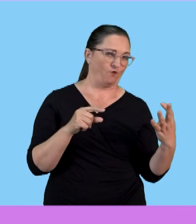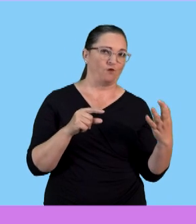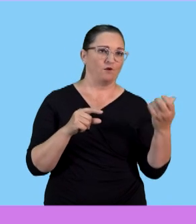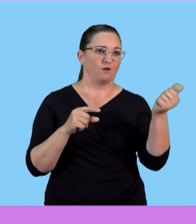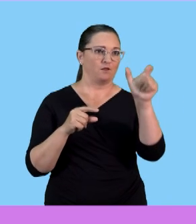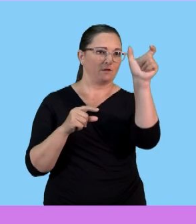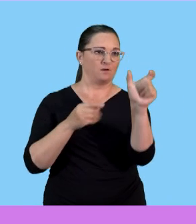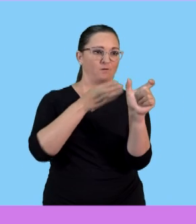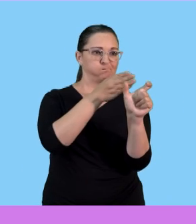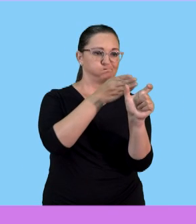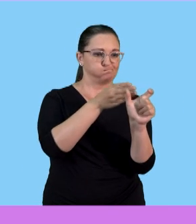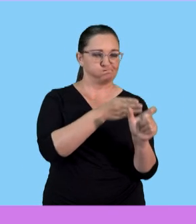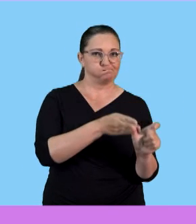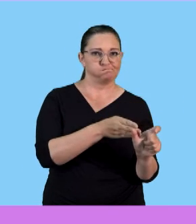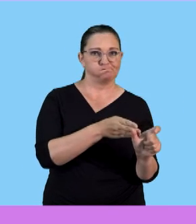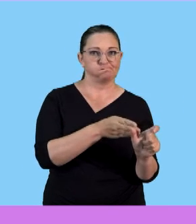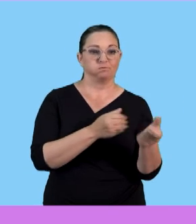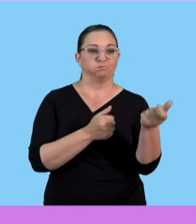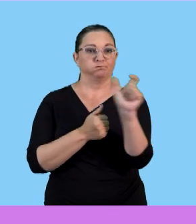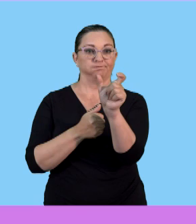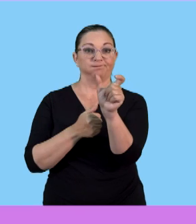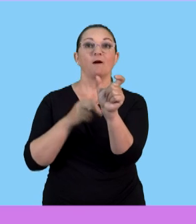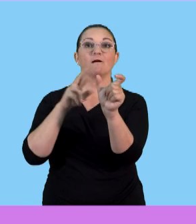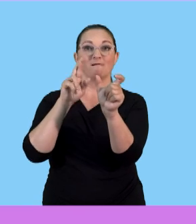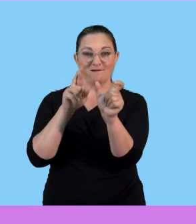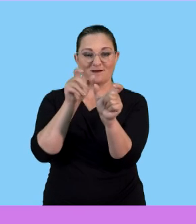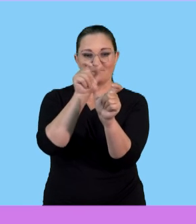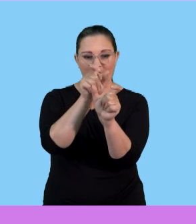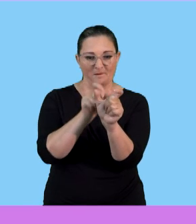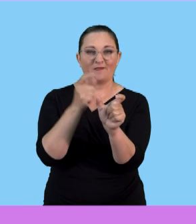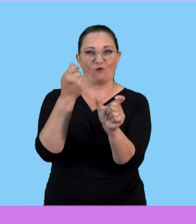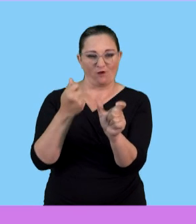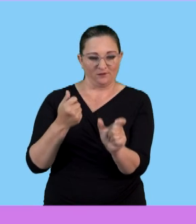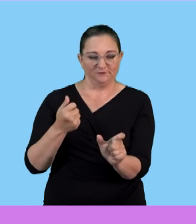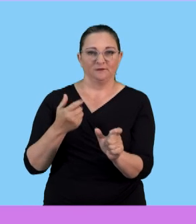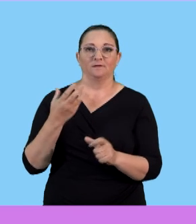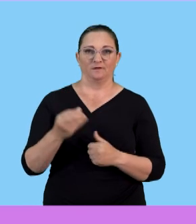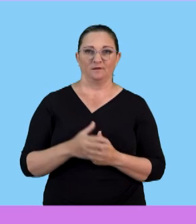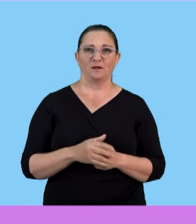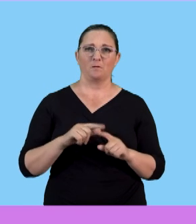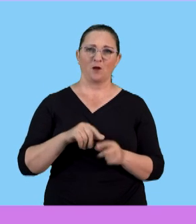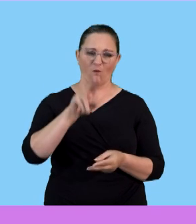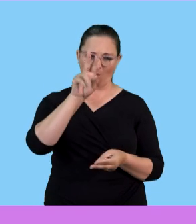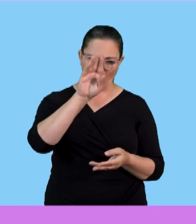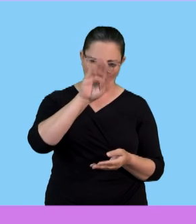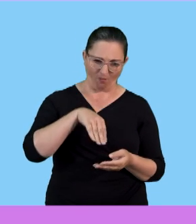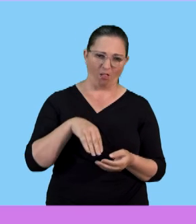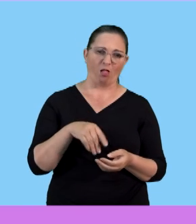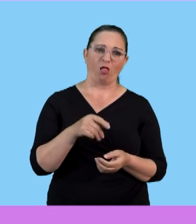We have the intervals. The cost is given in rands. Then it says all